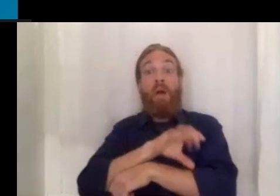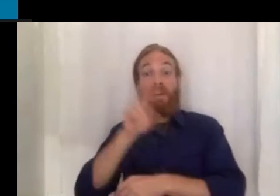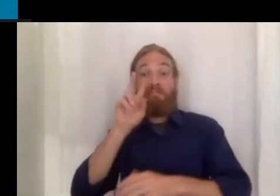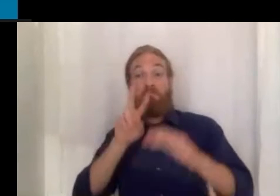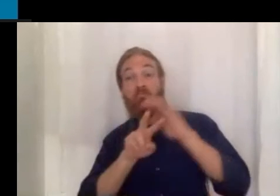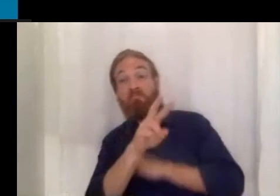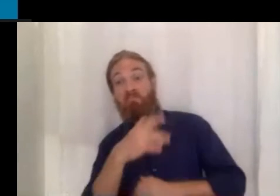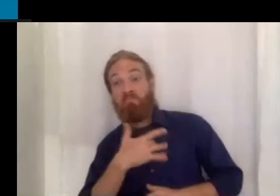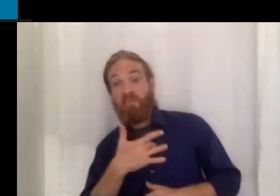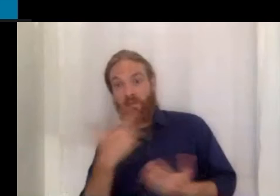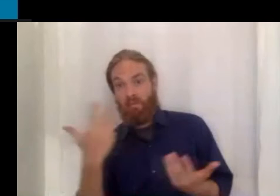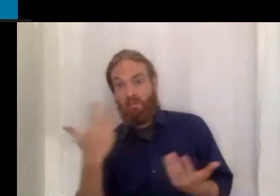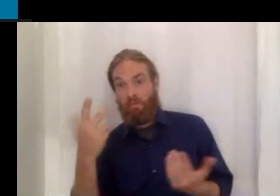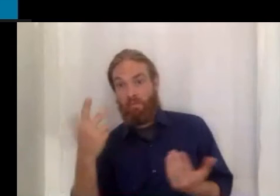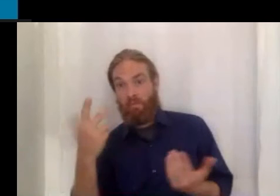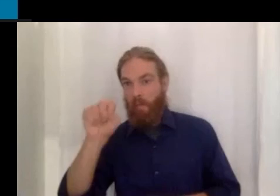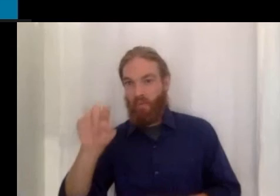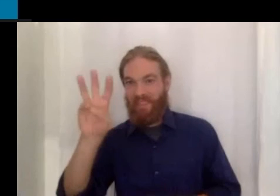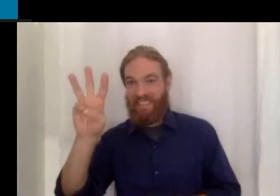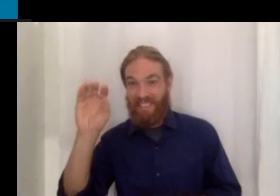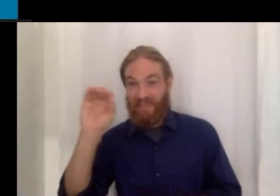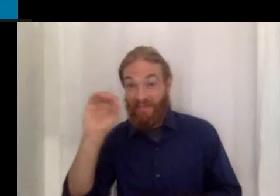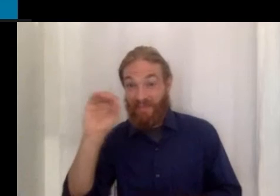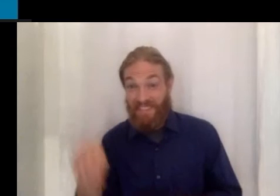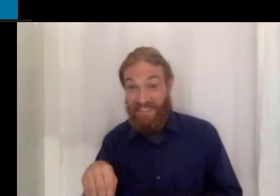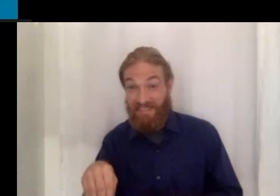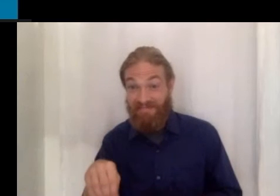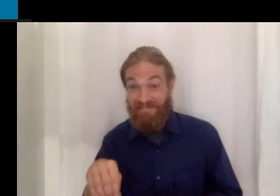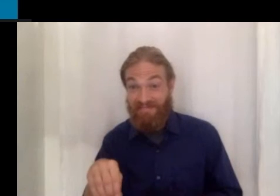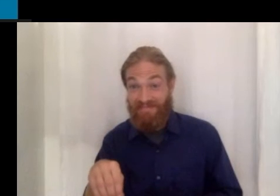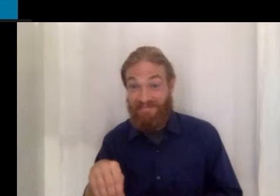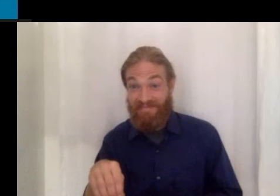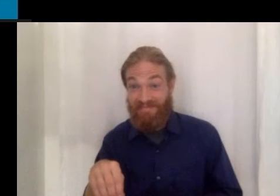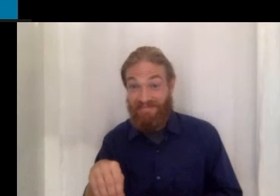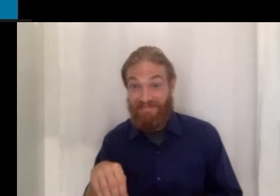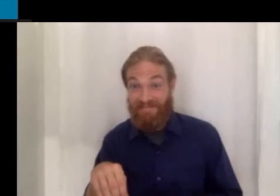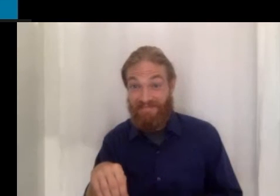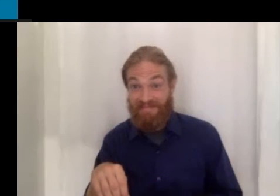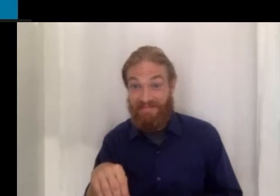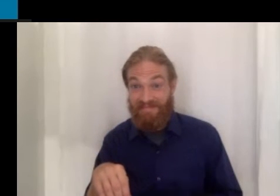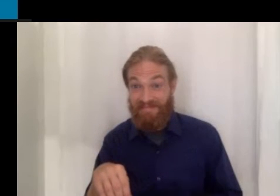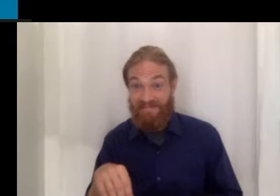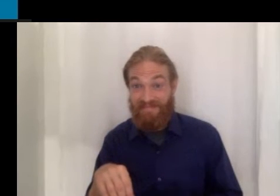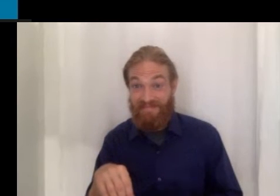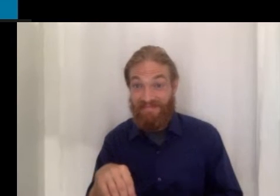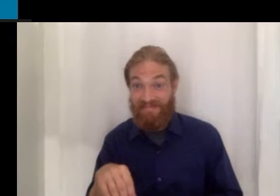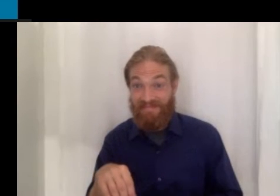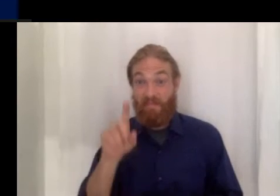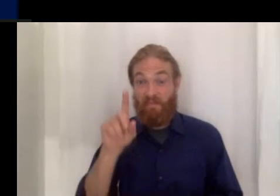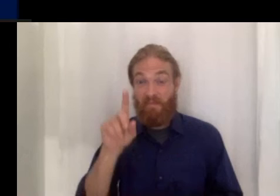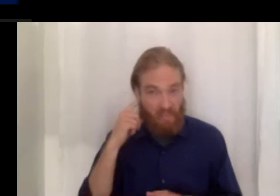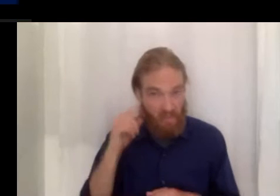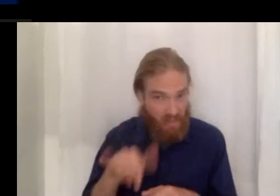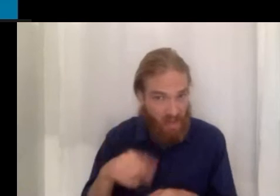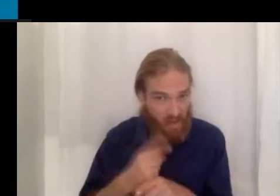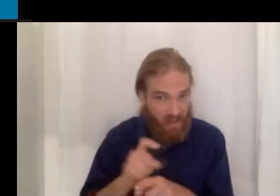this sound familiar to you? It does. It's 1.6% of the monoclonal antibodies, which reflects